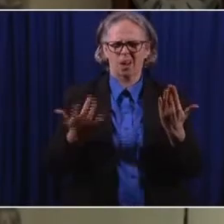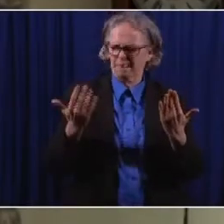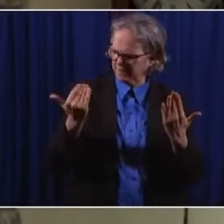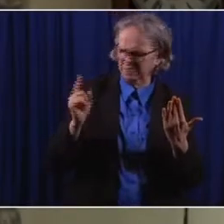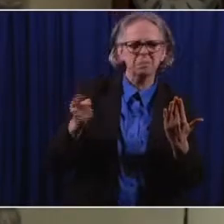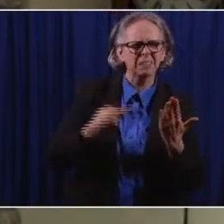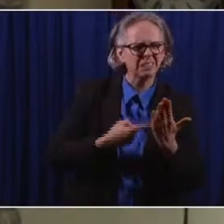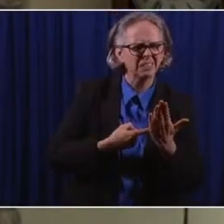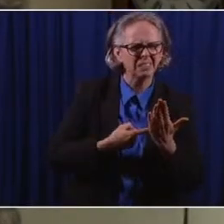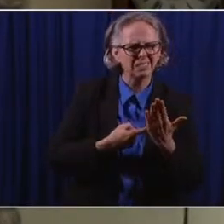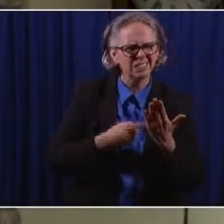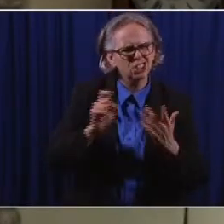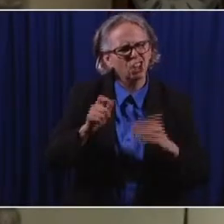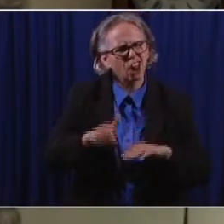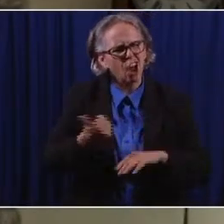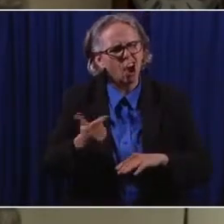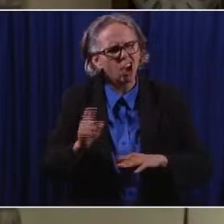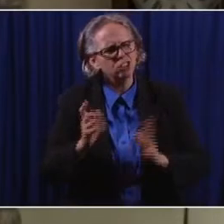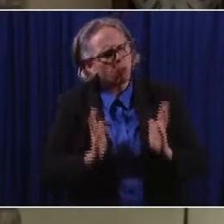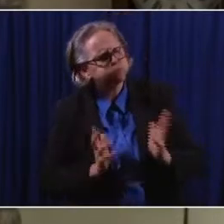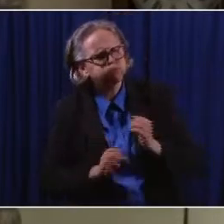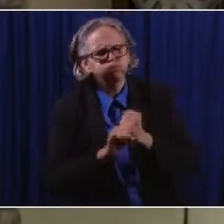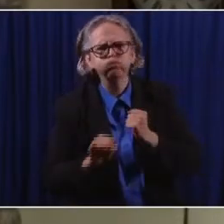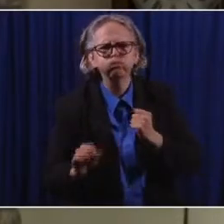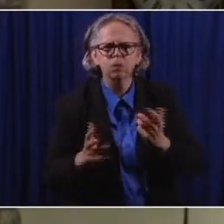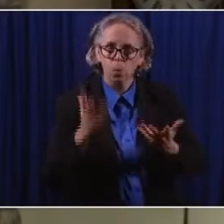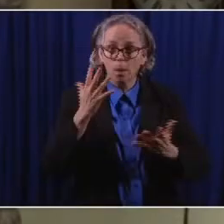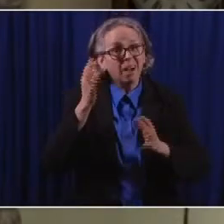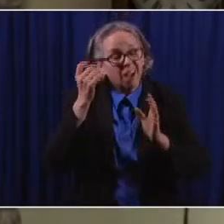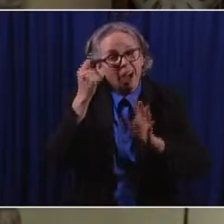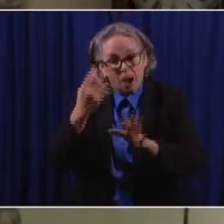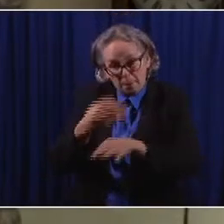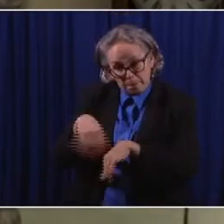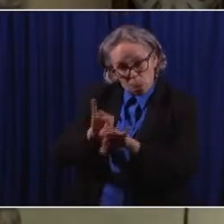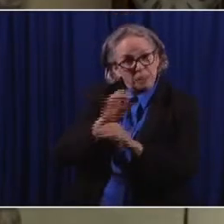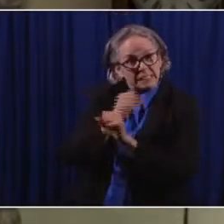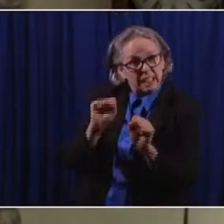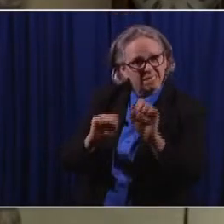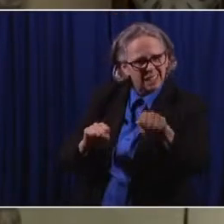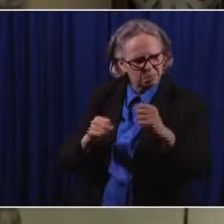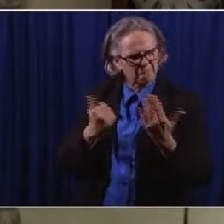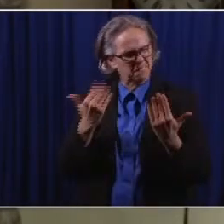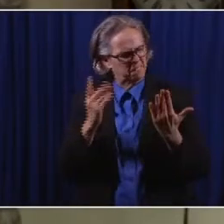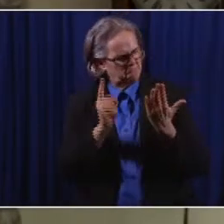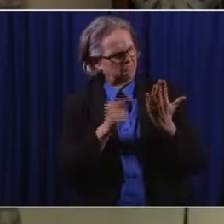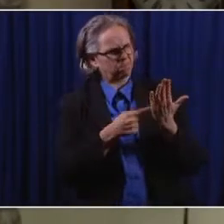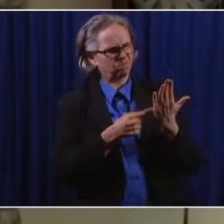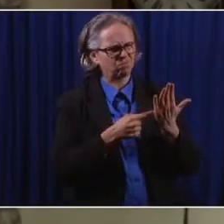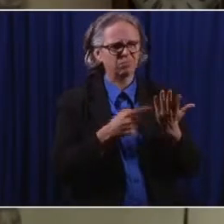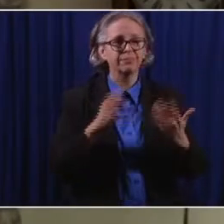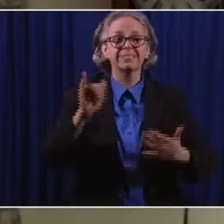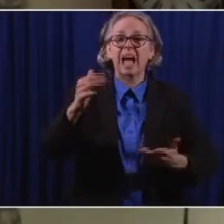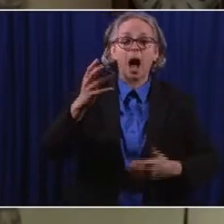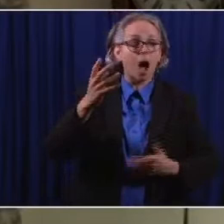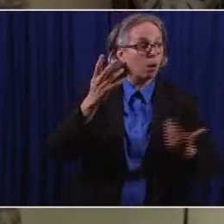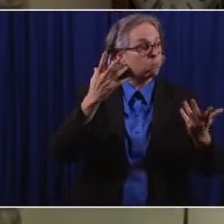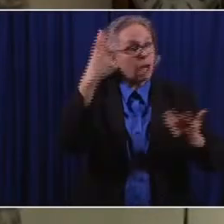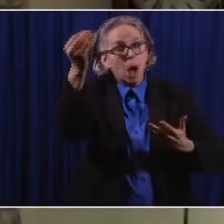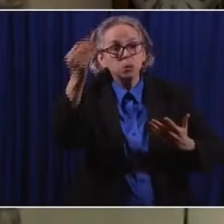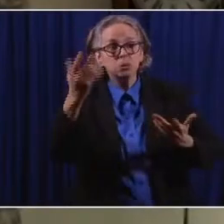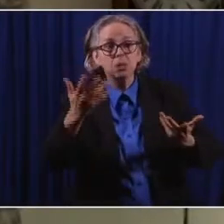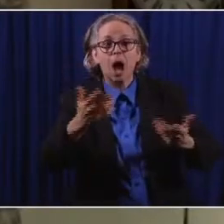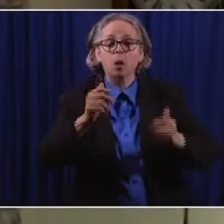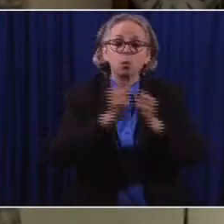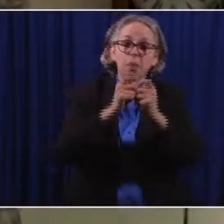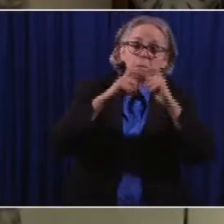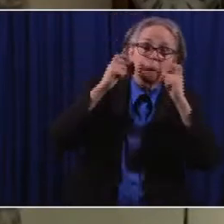want them to do it safely. We don't want the virus coming in, but they're doing it outside now. They're doing it, people have face masks. So I just